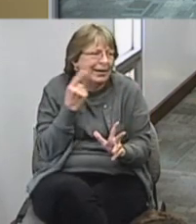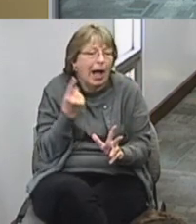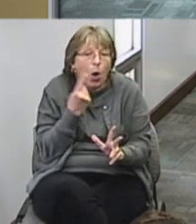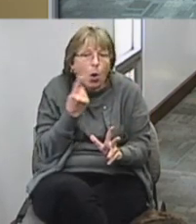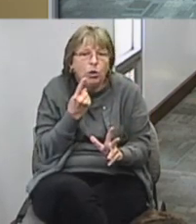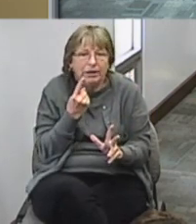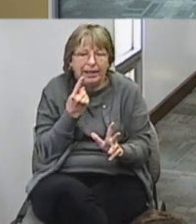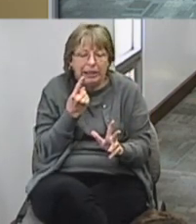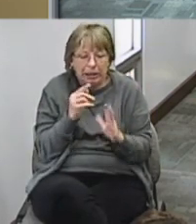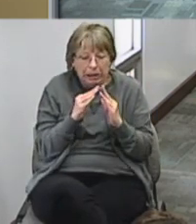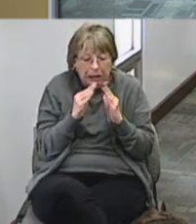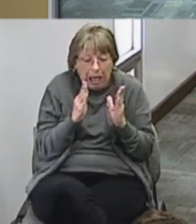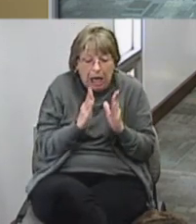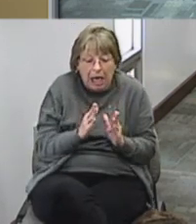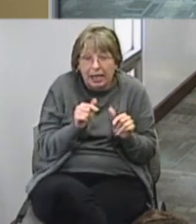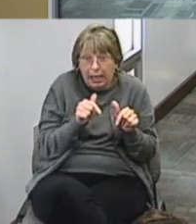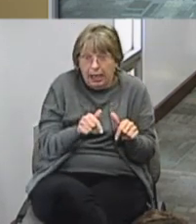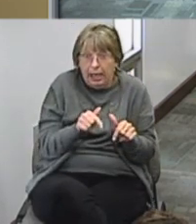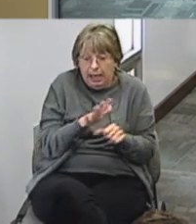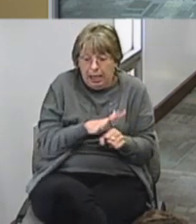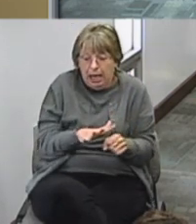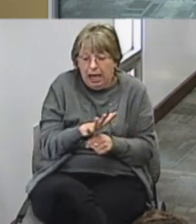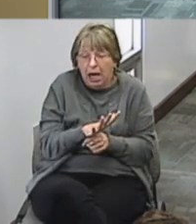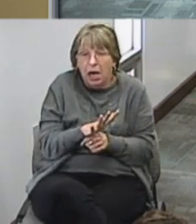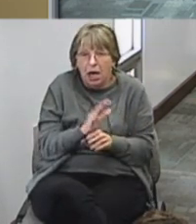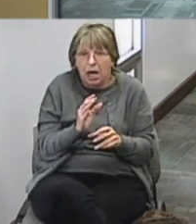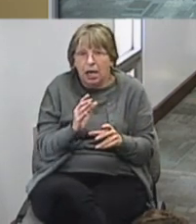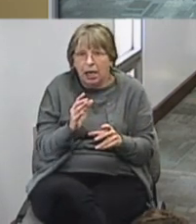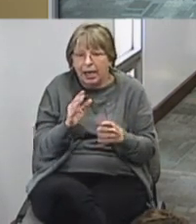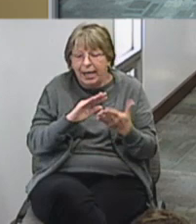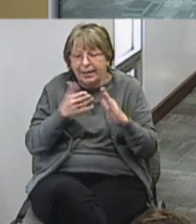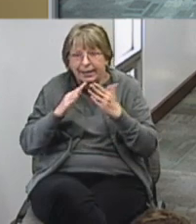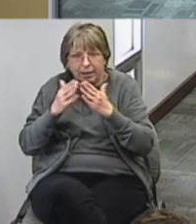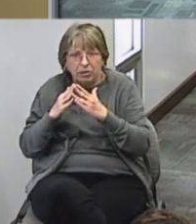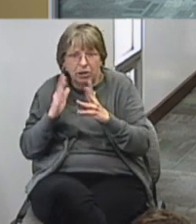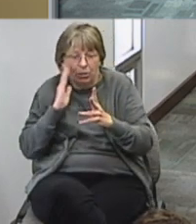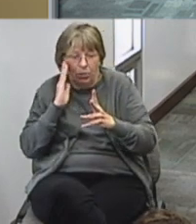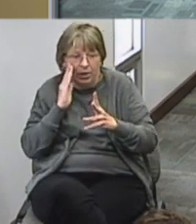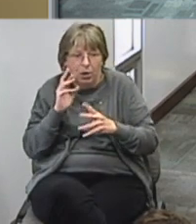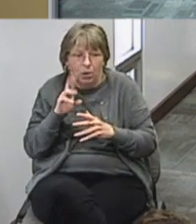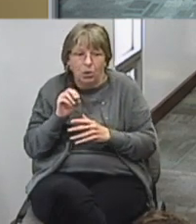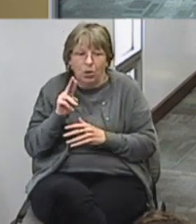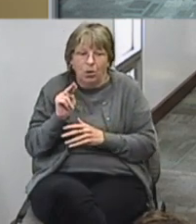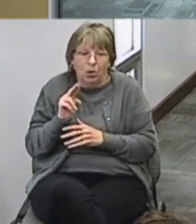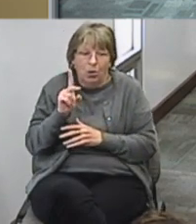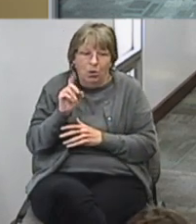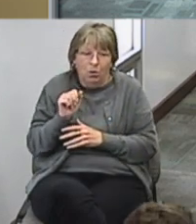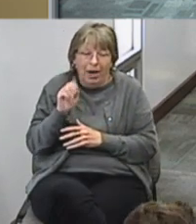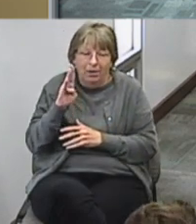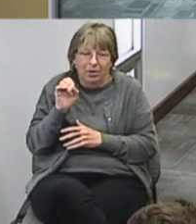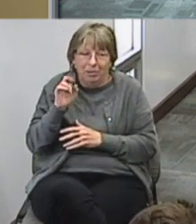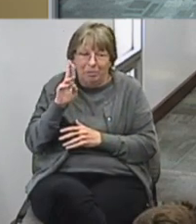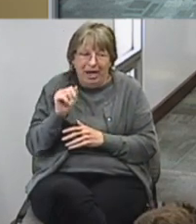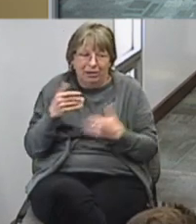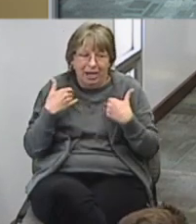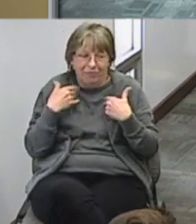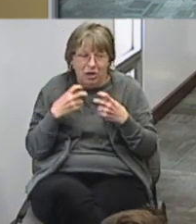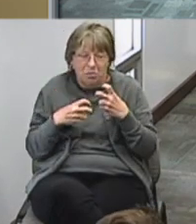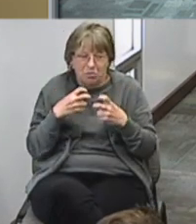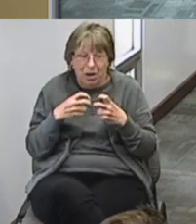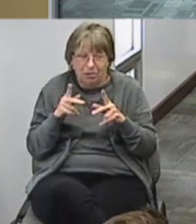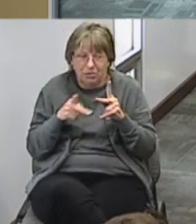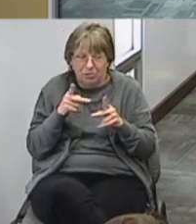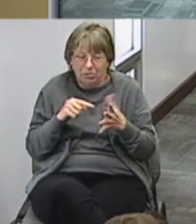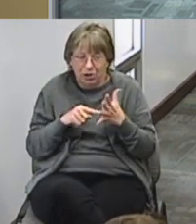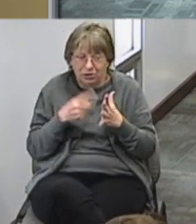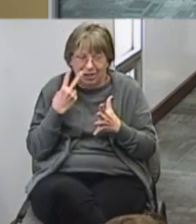neighborhood decision, but the community on this, because, as we all know, roundabouts here have had their history, but I think people are starting to see them.